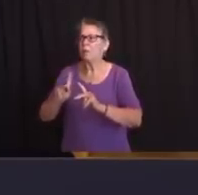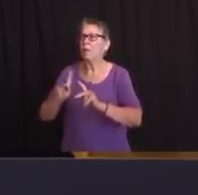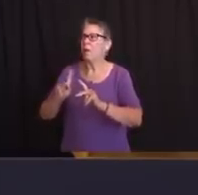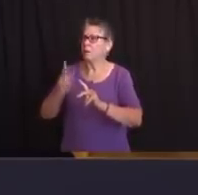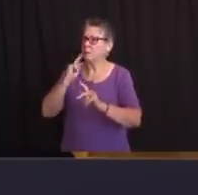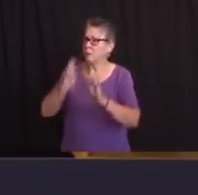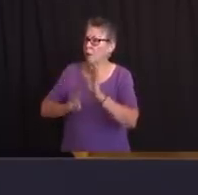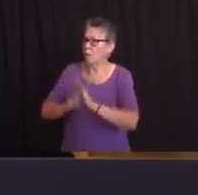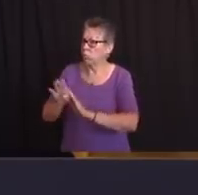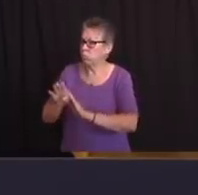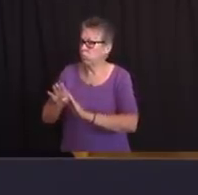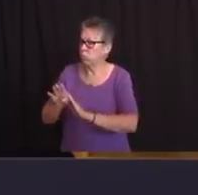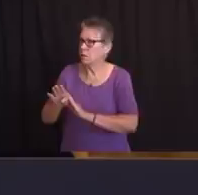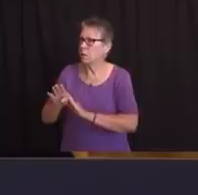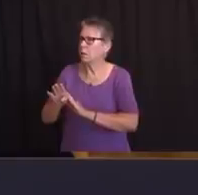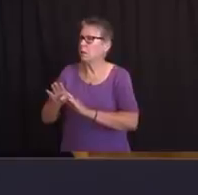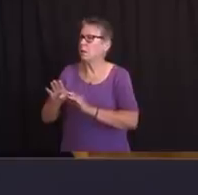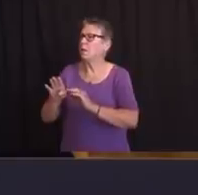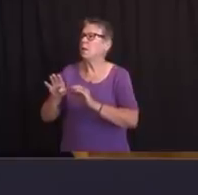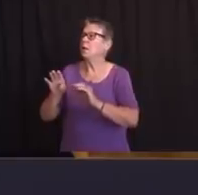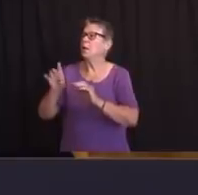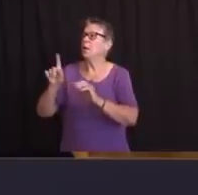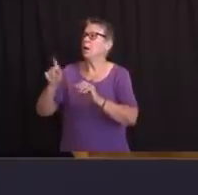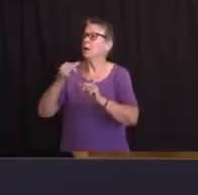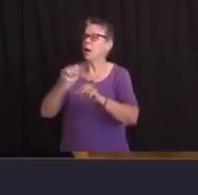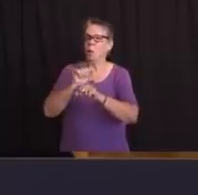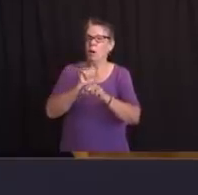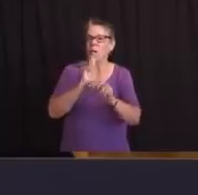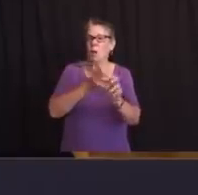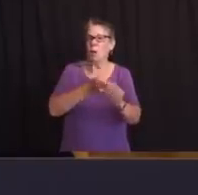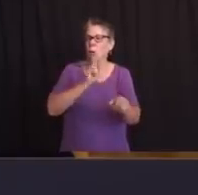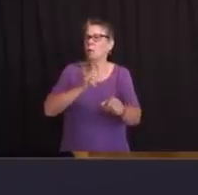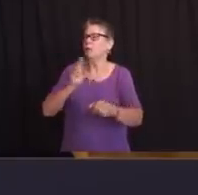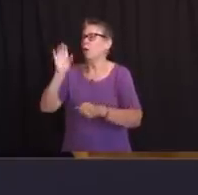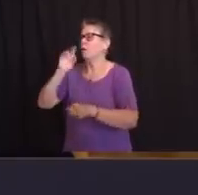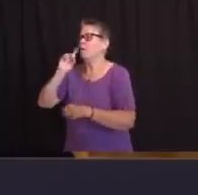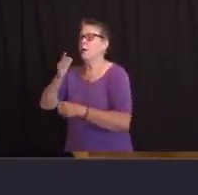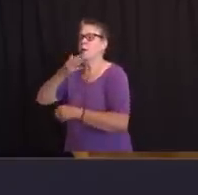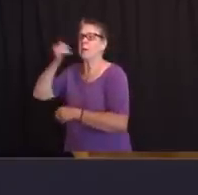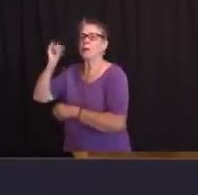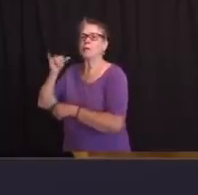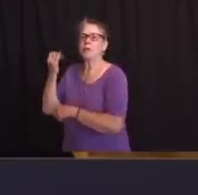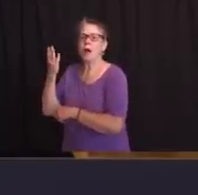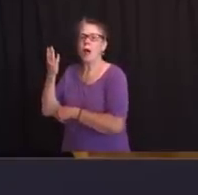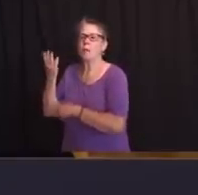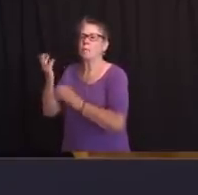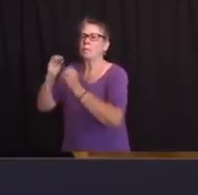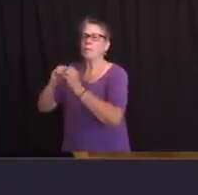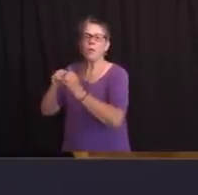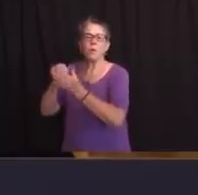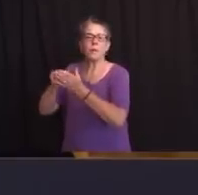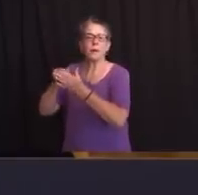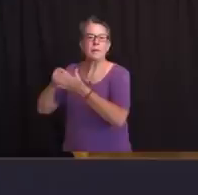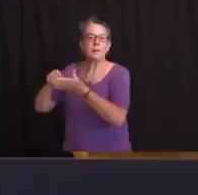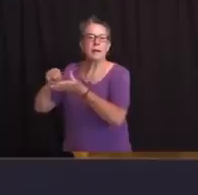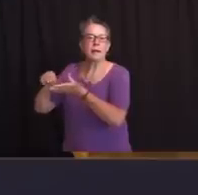upskill themselves to a more value-added, higher-paying job. I believe you're seeing a lot of that right